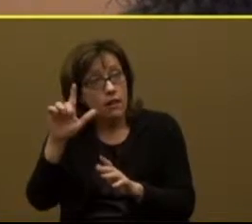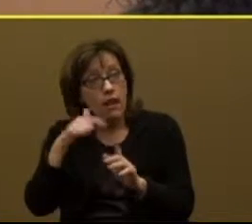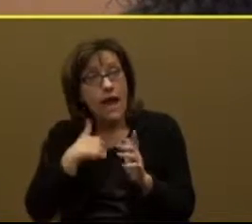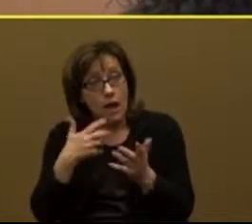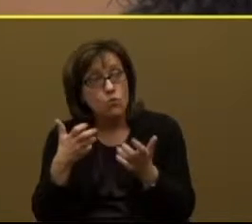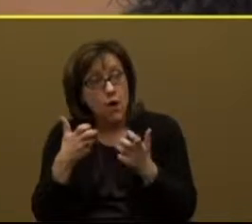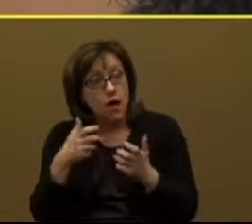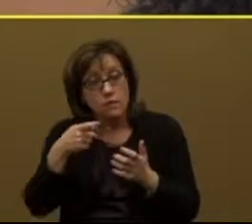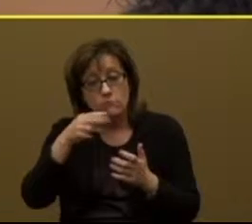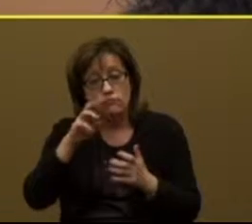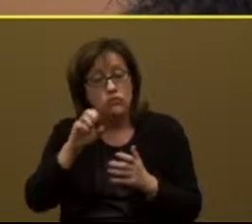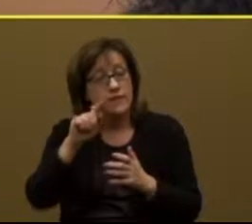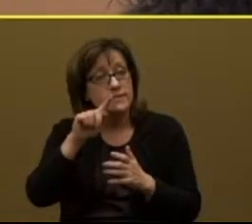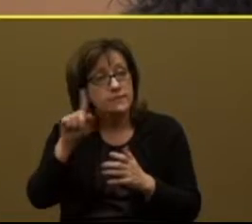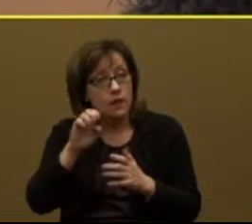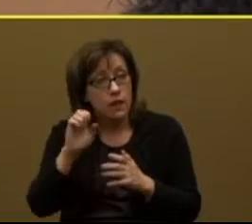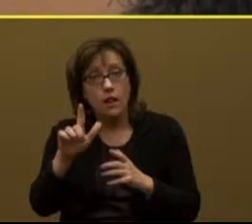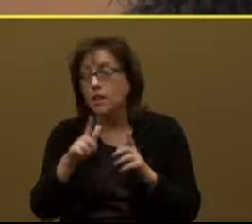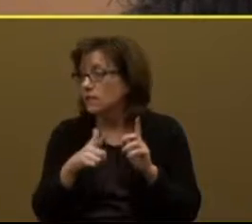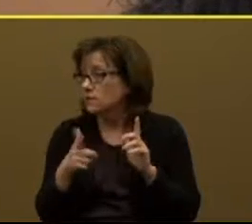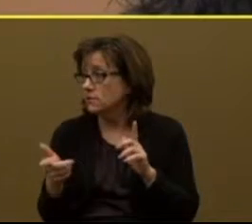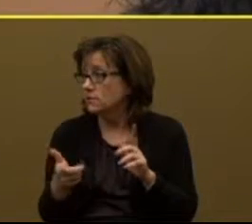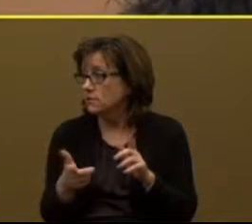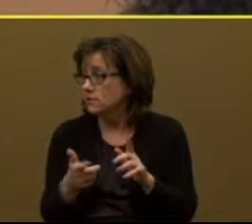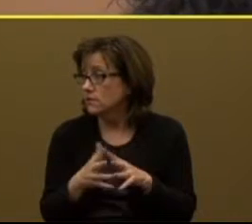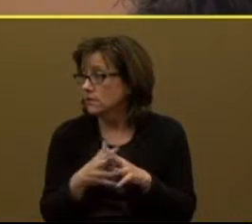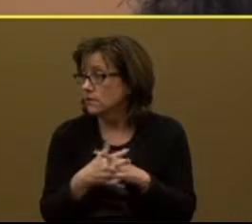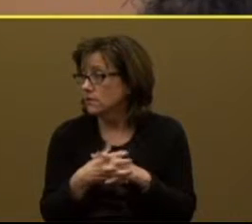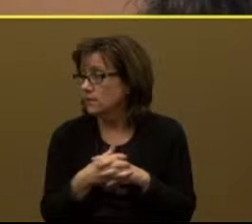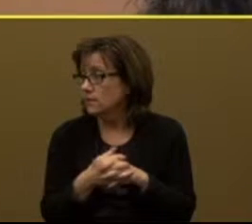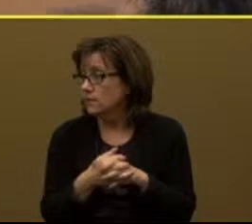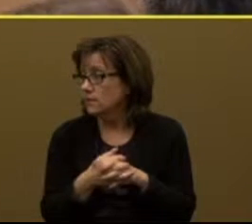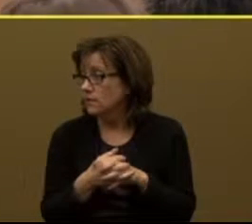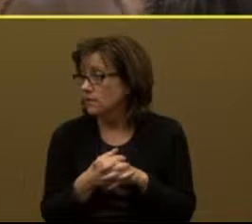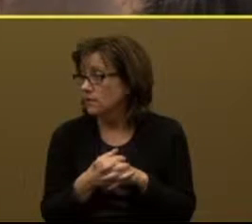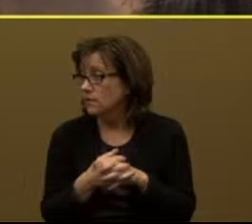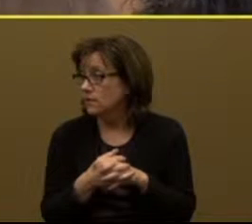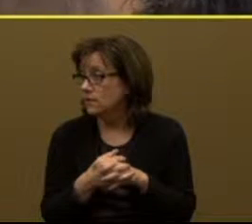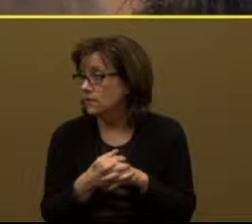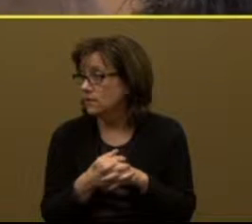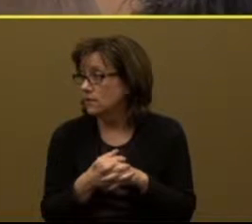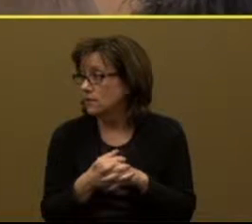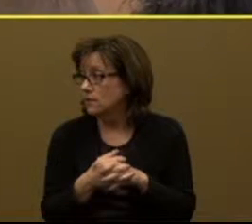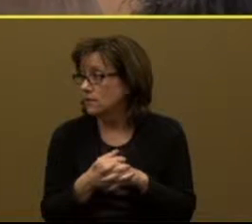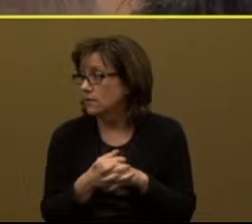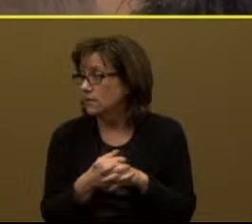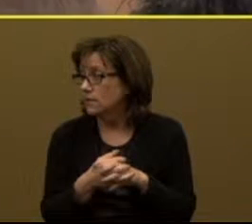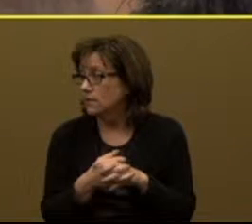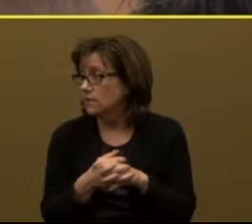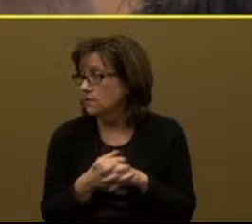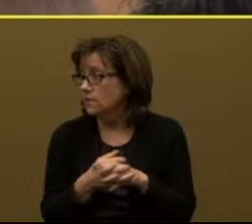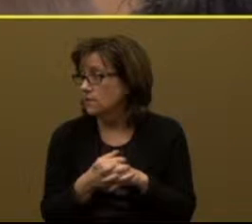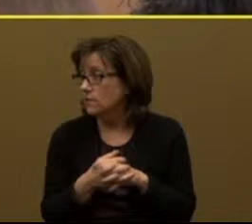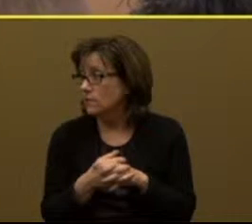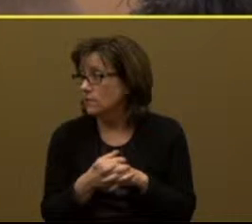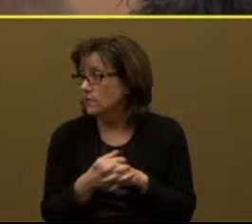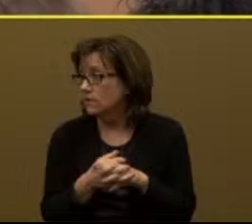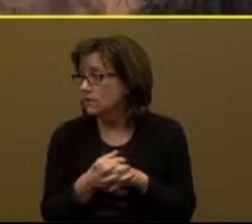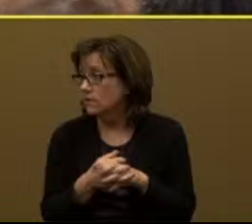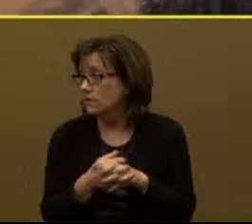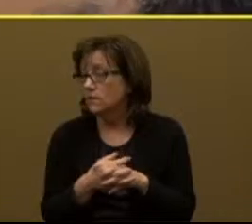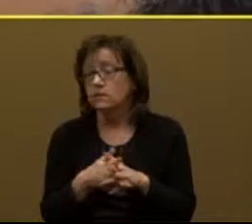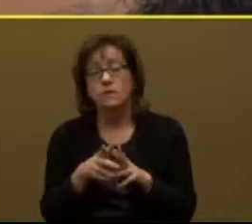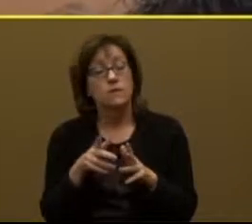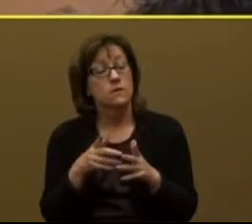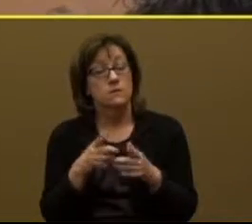pretzel. And then I'm going to reinforce and reset back up. Okay? Now, what you guys do to